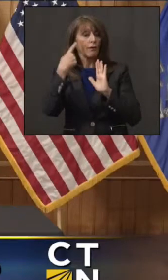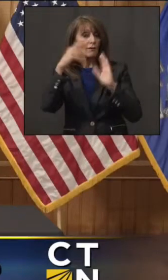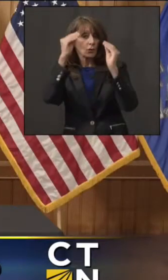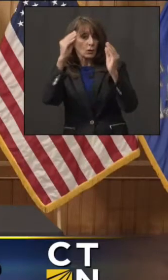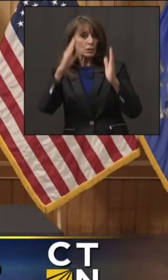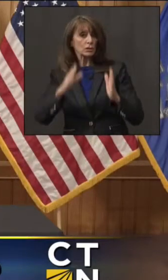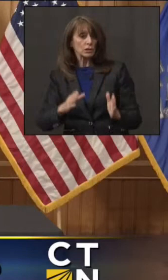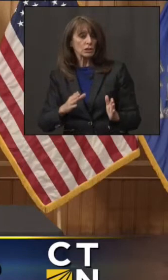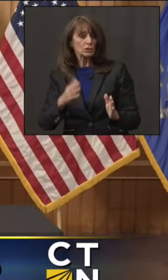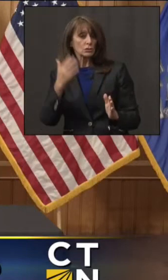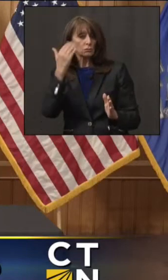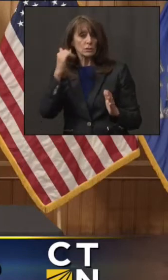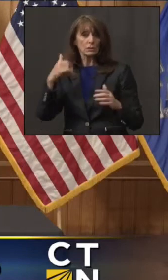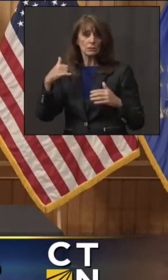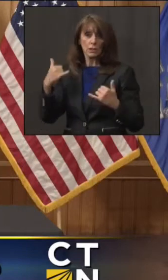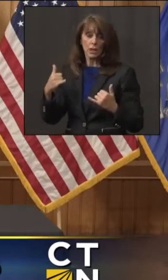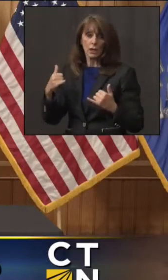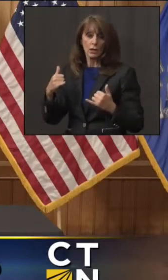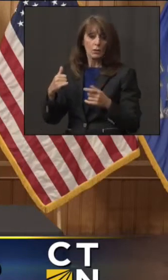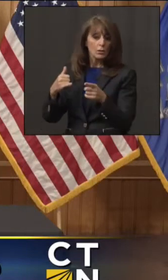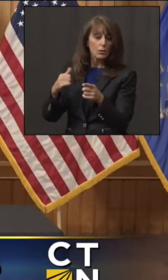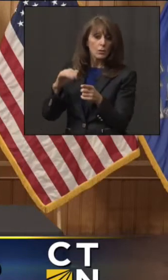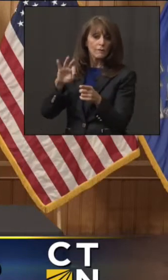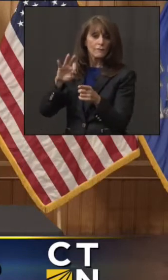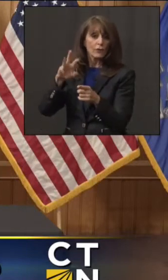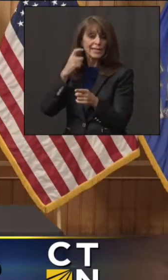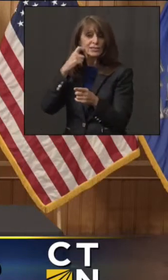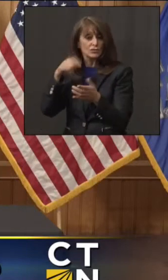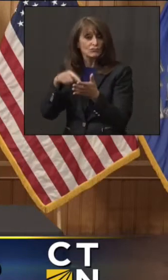the experience that Fran just pointed out?